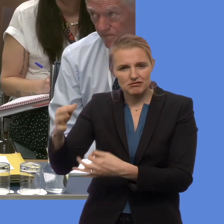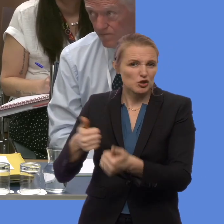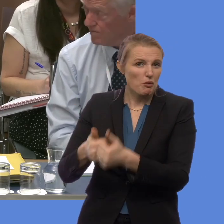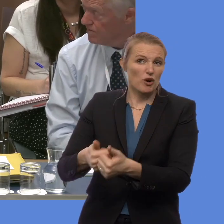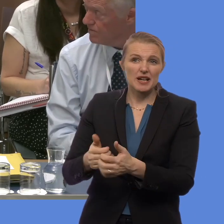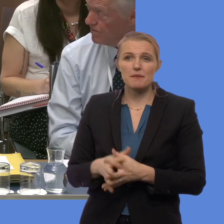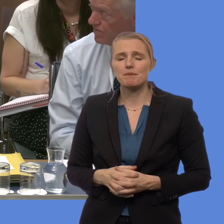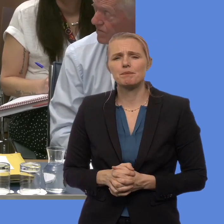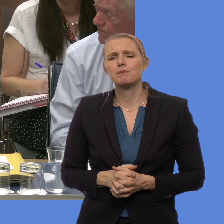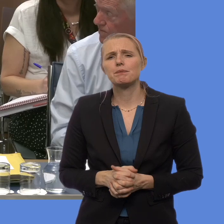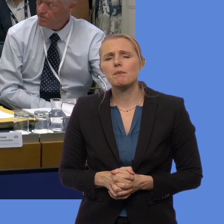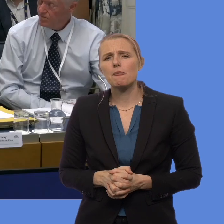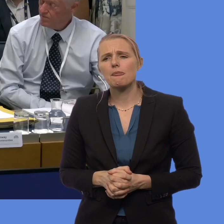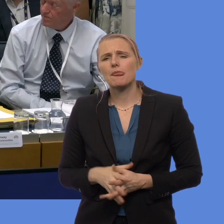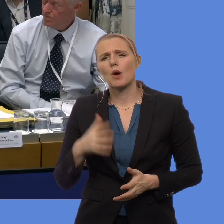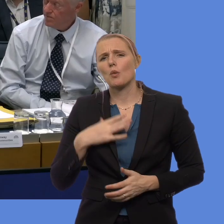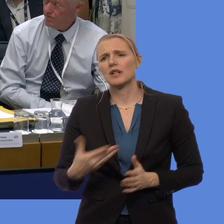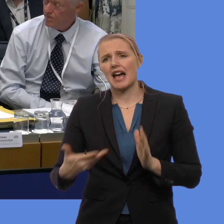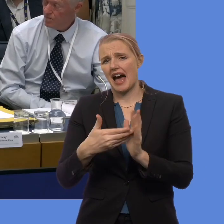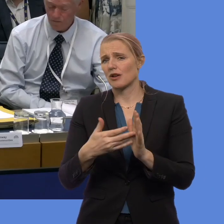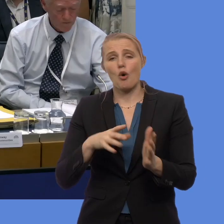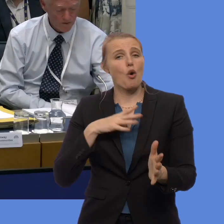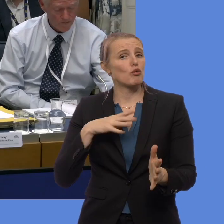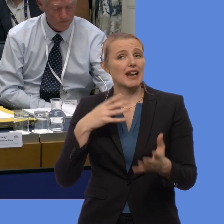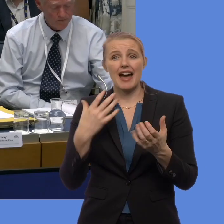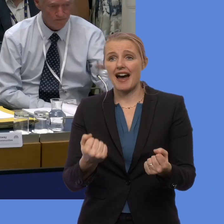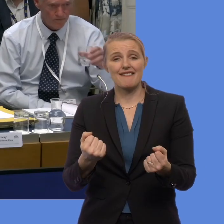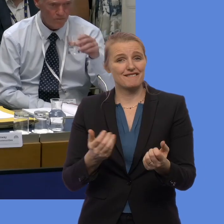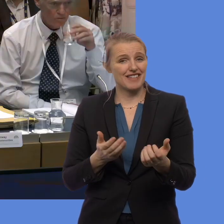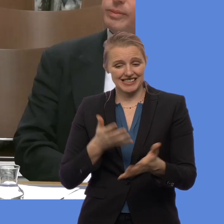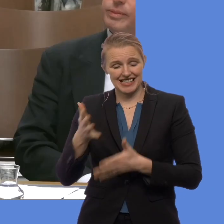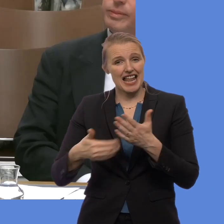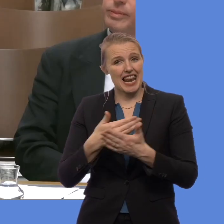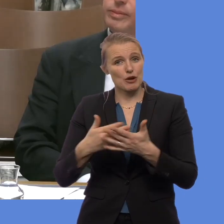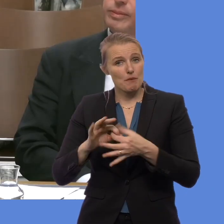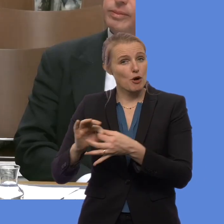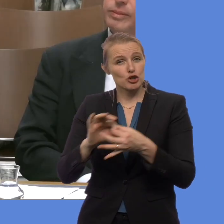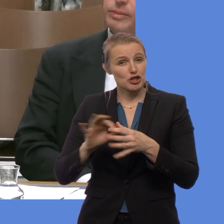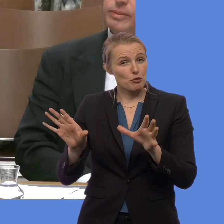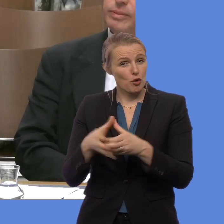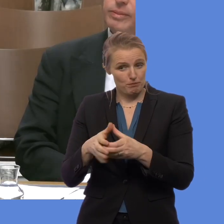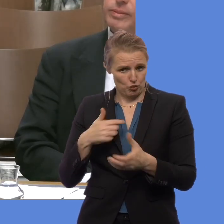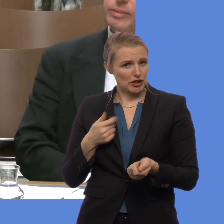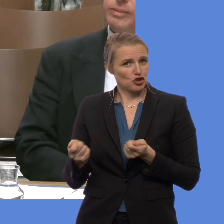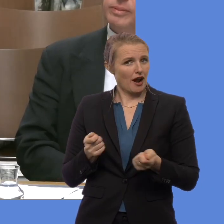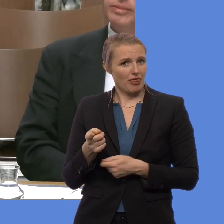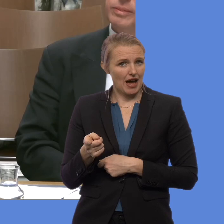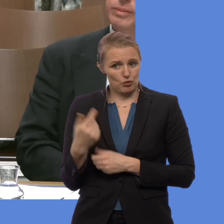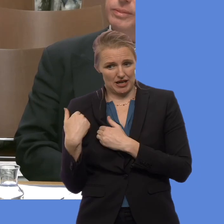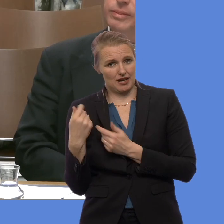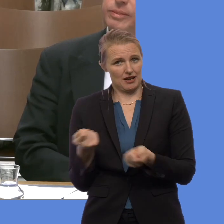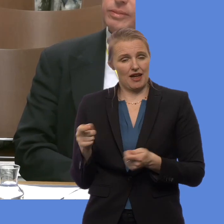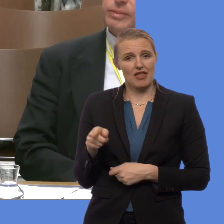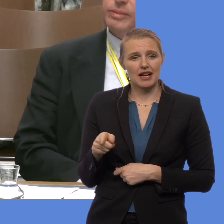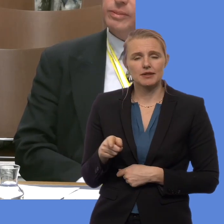I could just add to that, we already have the vehicle in place to do that through the Sign Language Partnership Group, which we chair and provide secretariat to, and bearing in